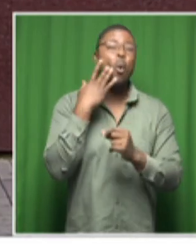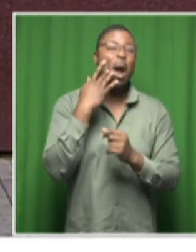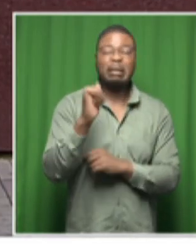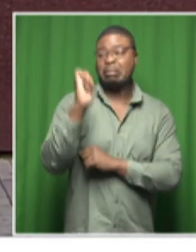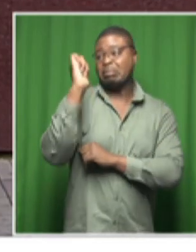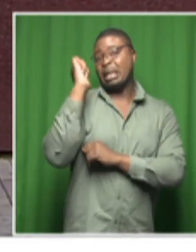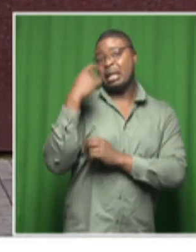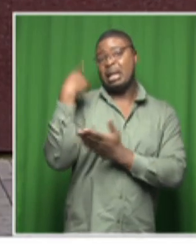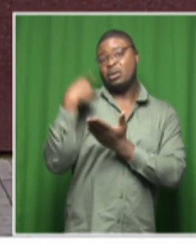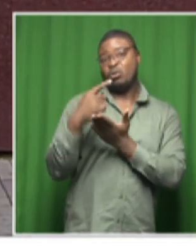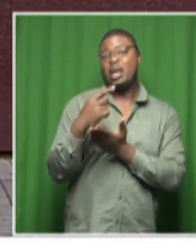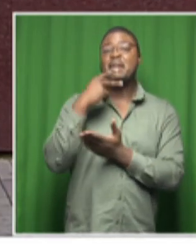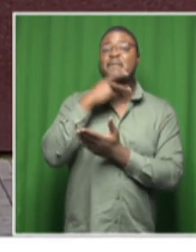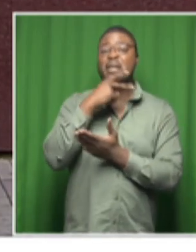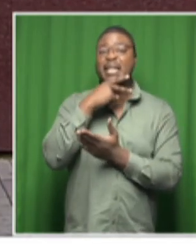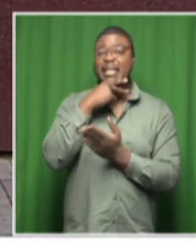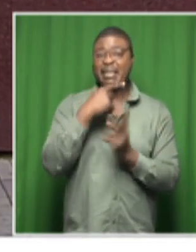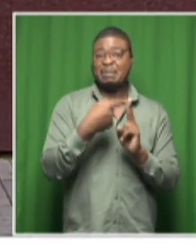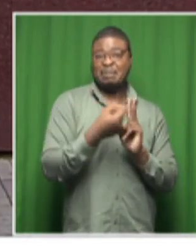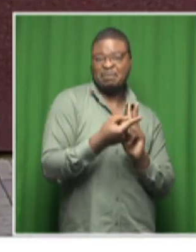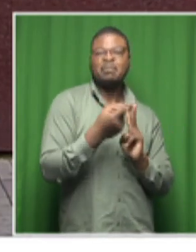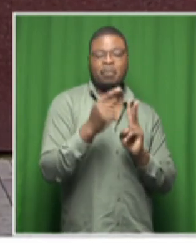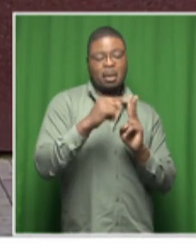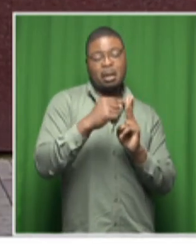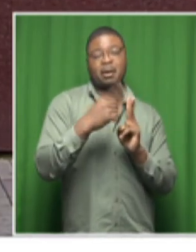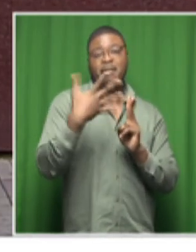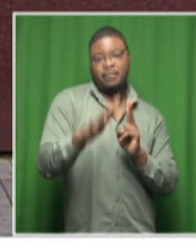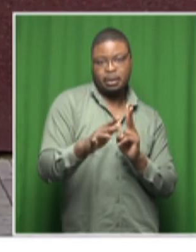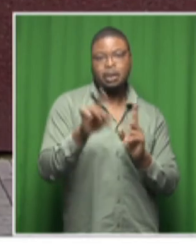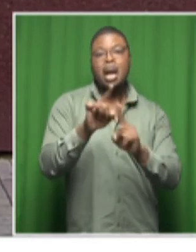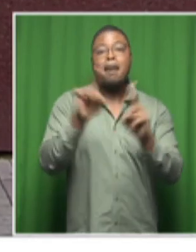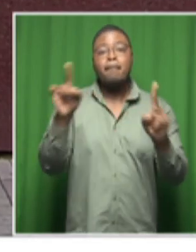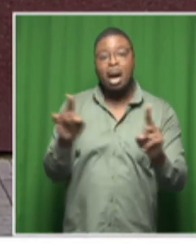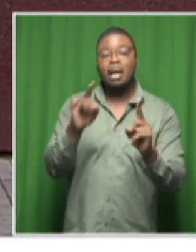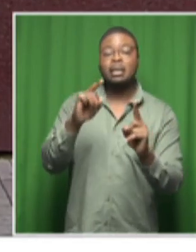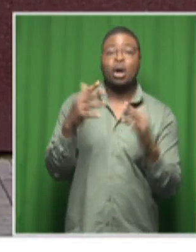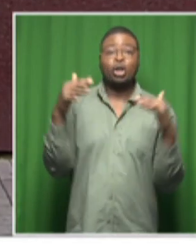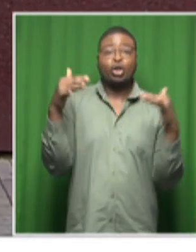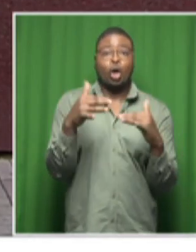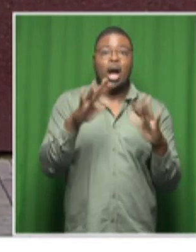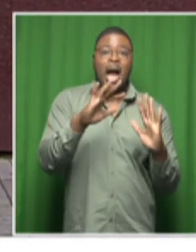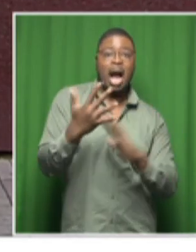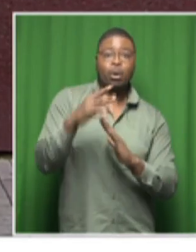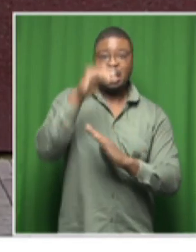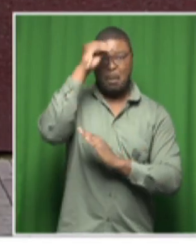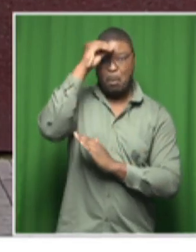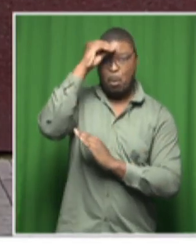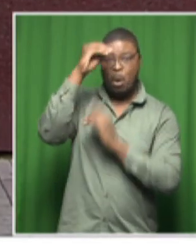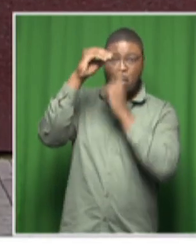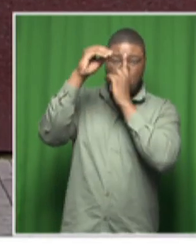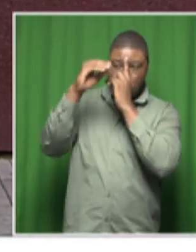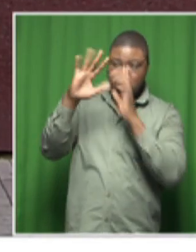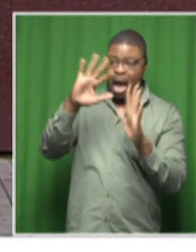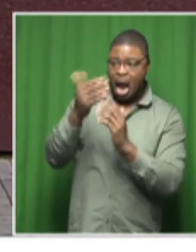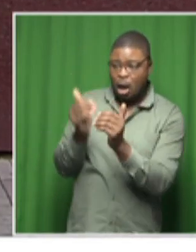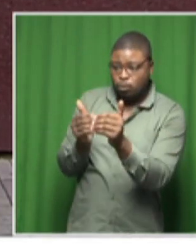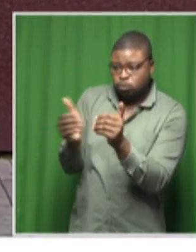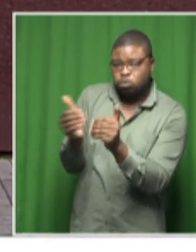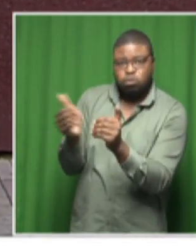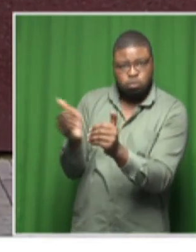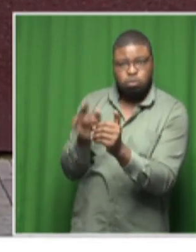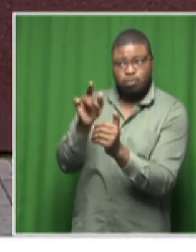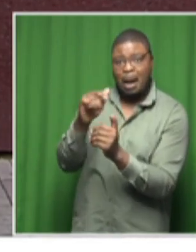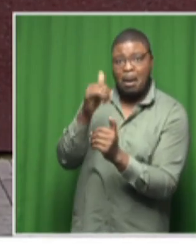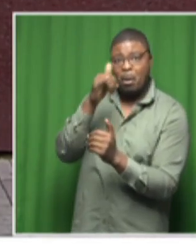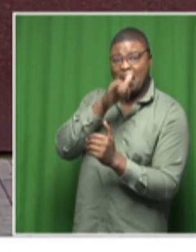pointing to what looks to be shoddy workmanship that was done by police when it comes to the scene. And in terms of